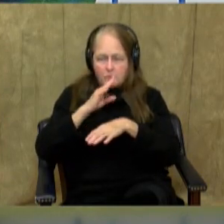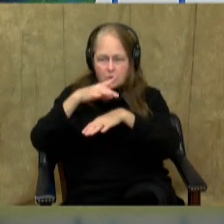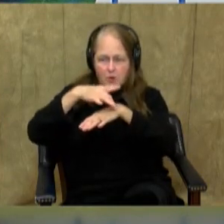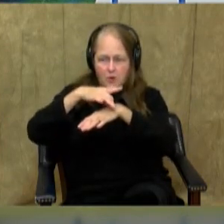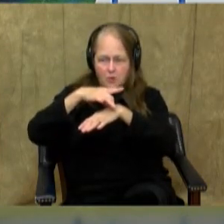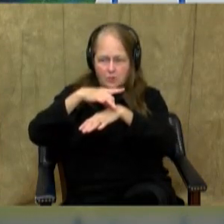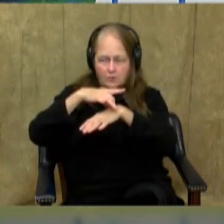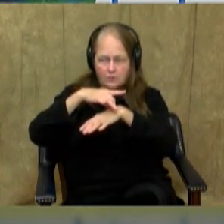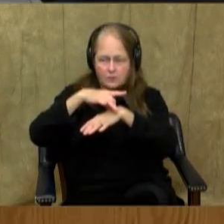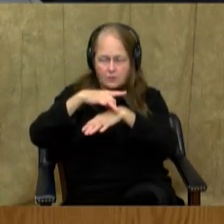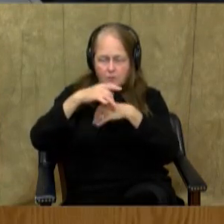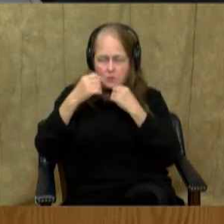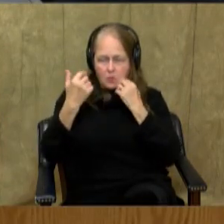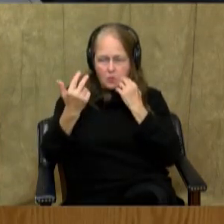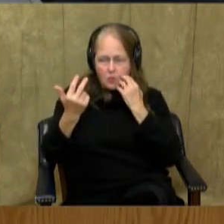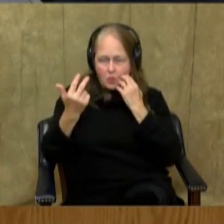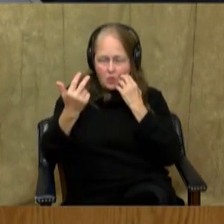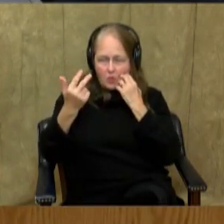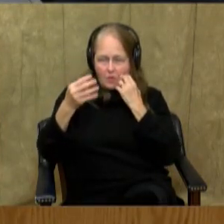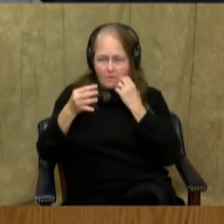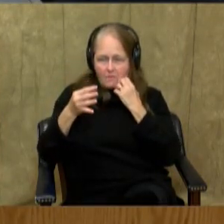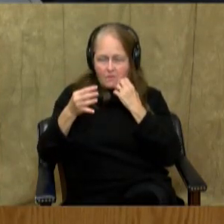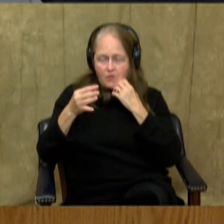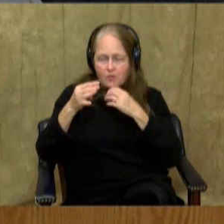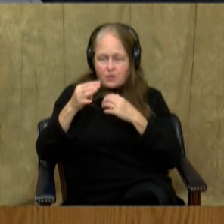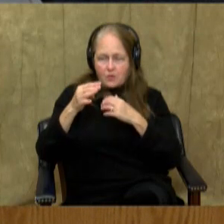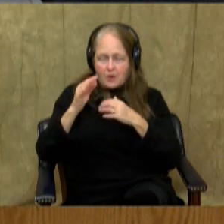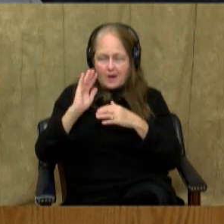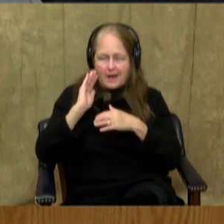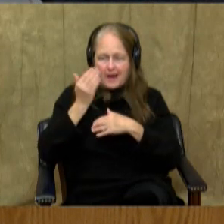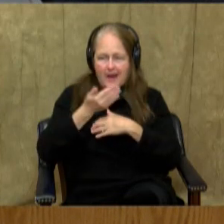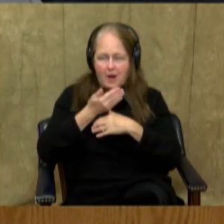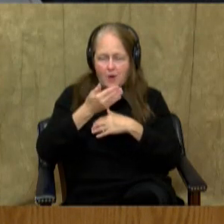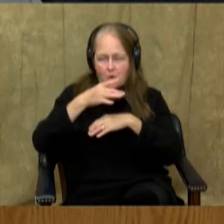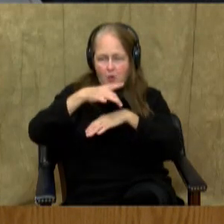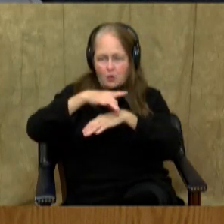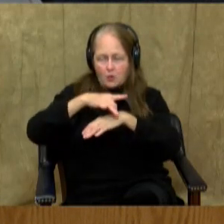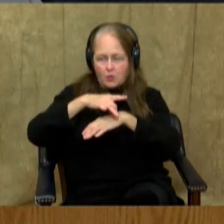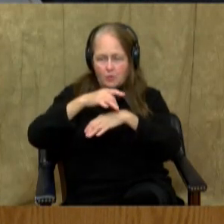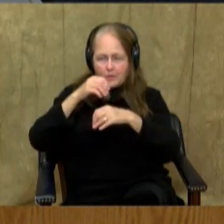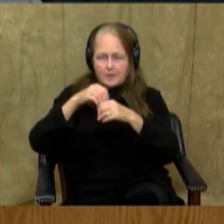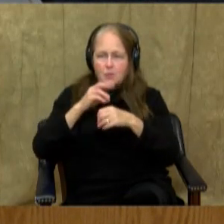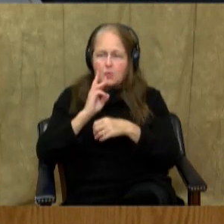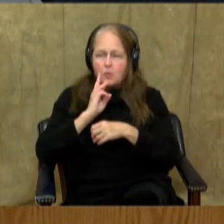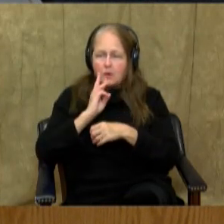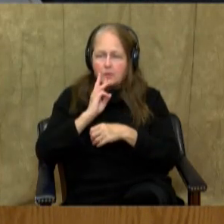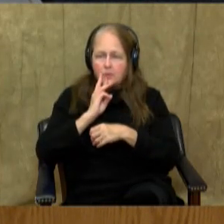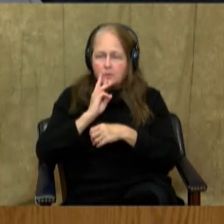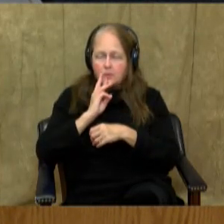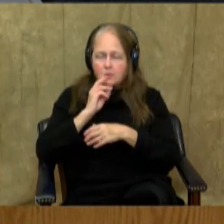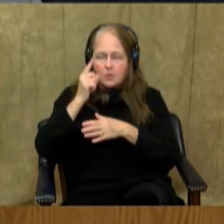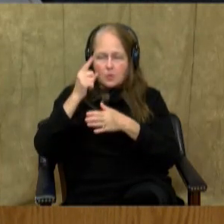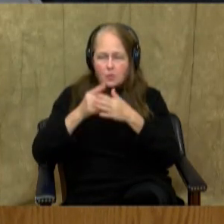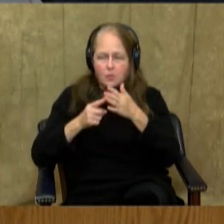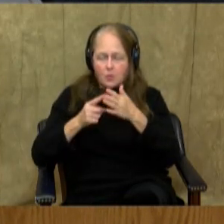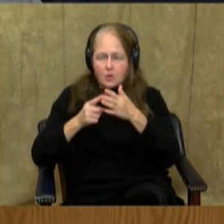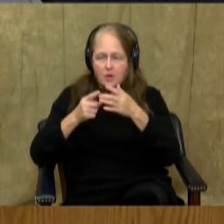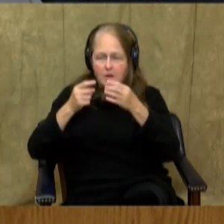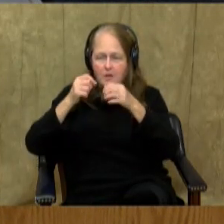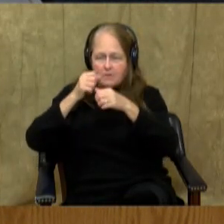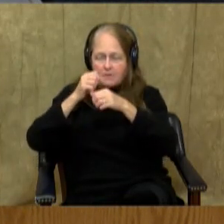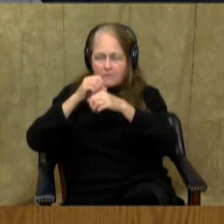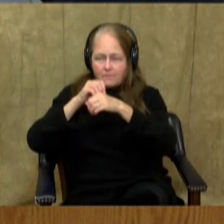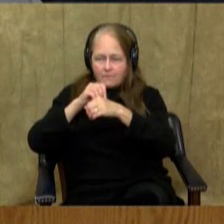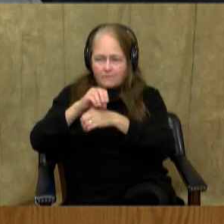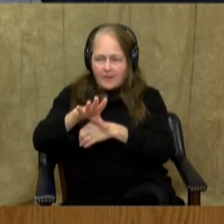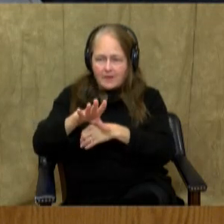Earth, 3/4 of our planet is covered in water. So what effect does